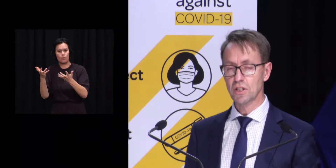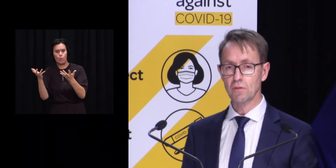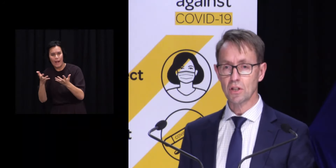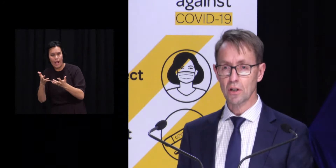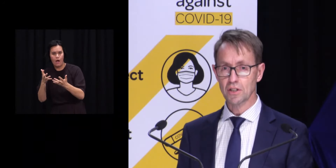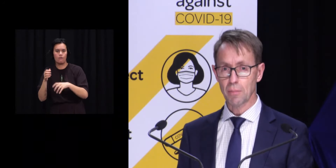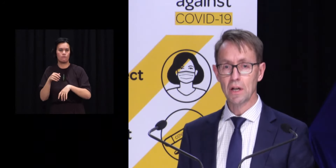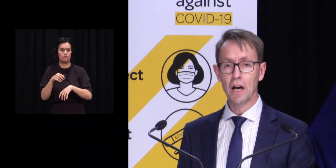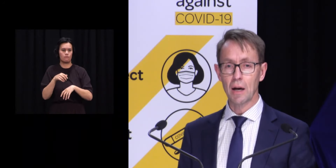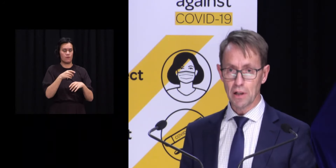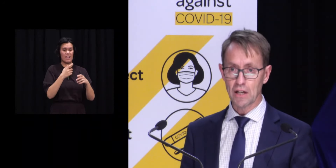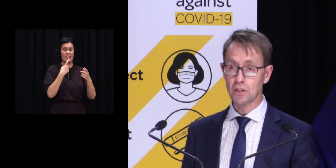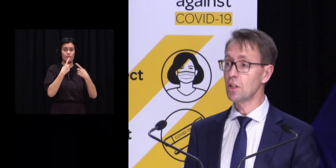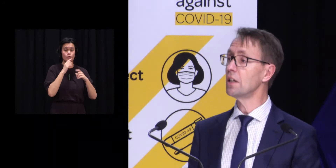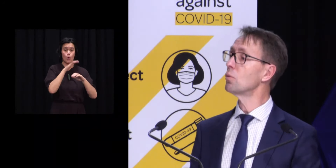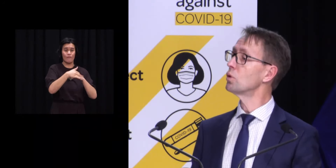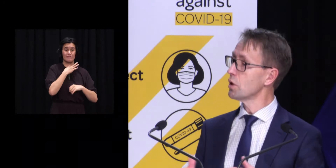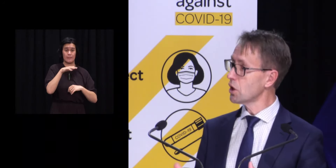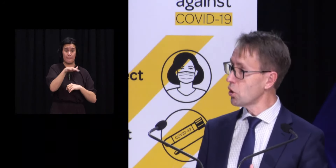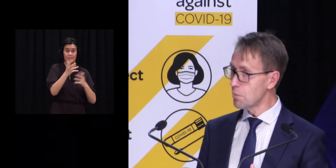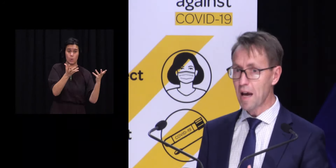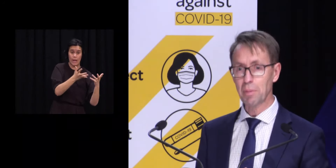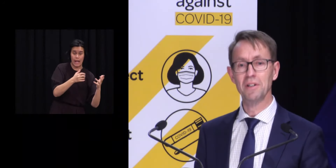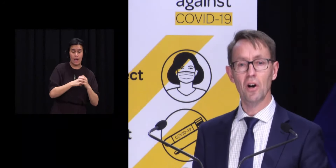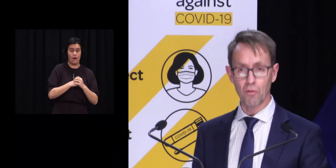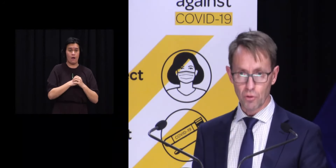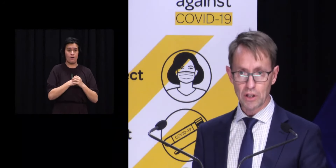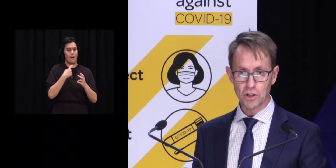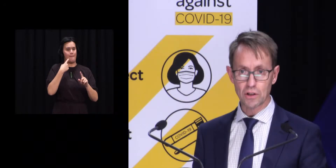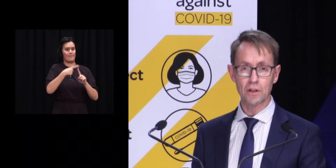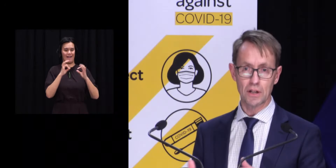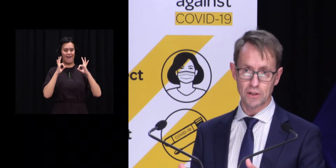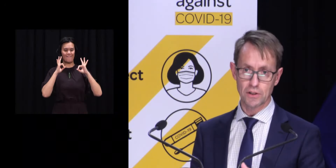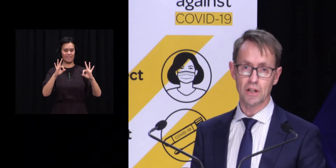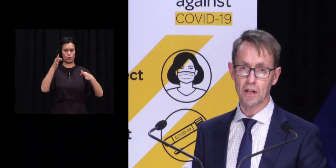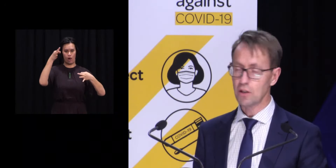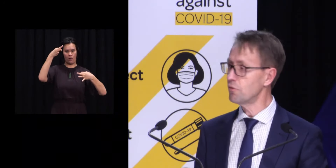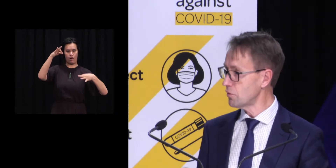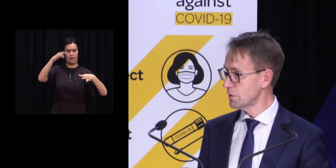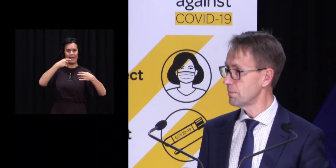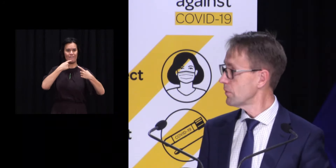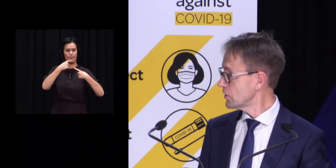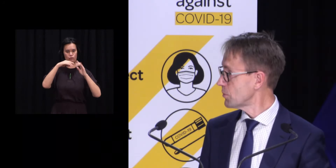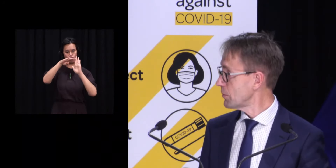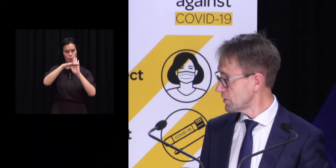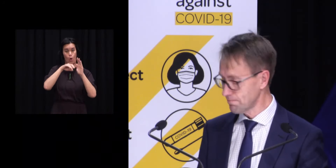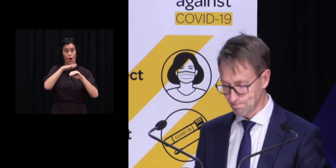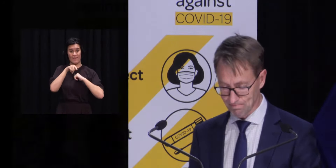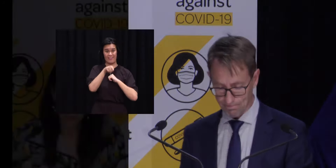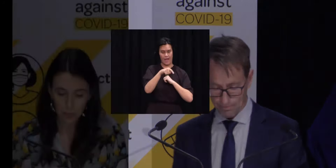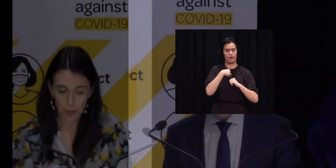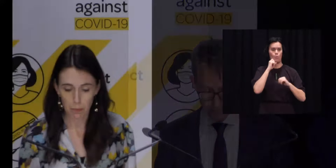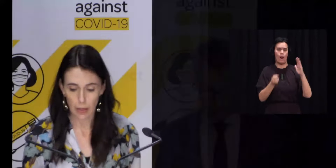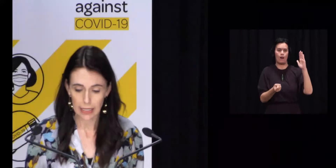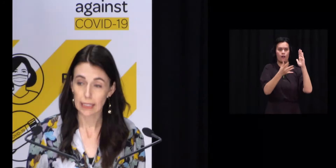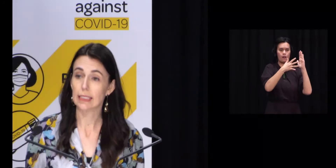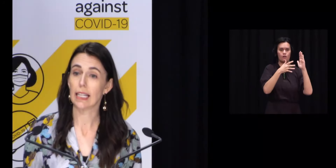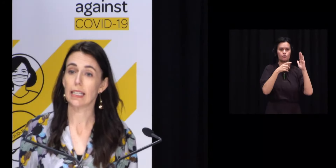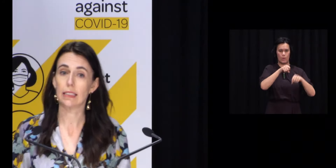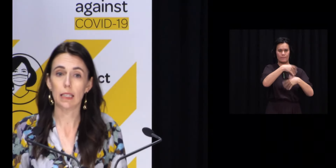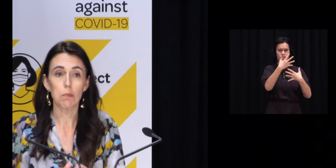Section 70 notice up a bit later today, which will include a map of the region that is involved. Thank you, Dr. Bloomfield. And